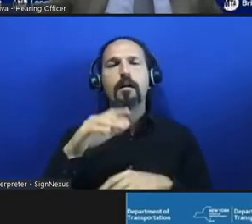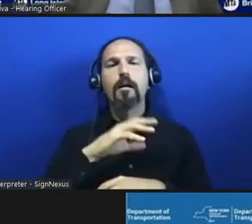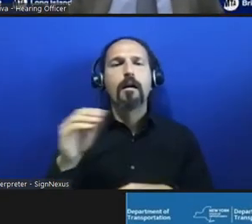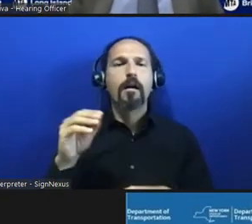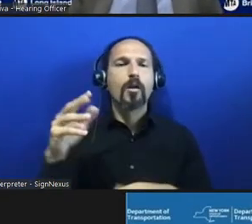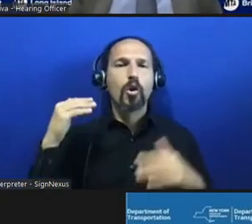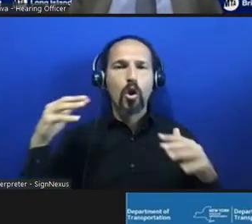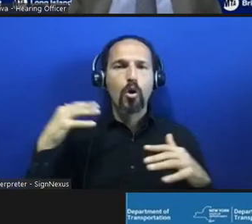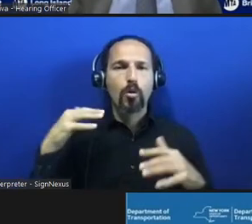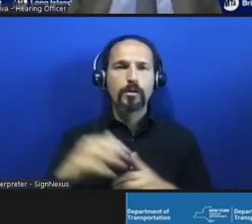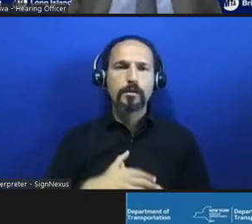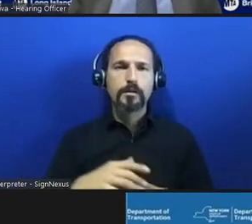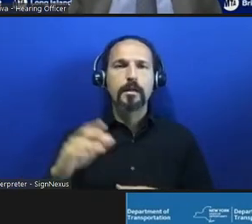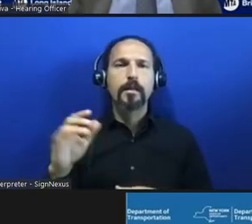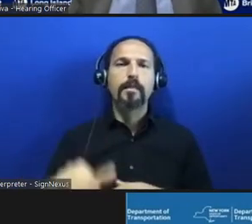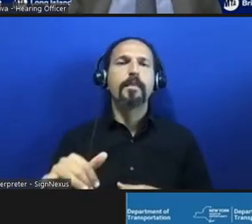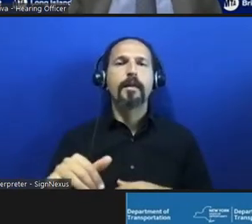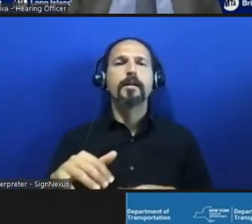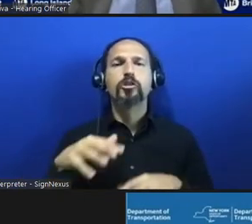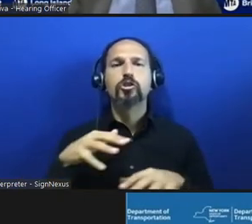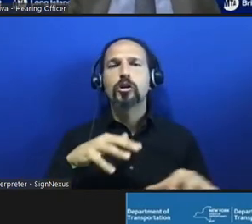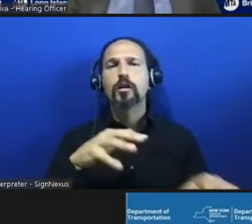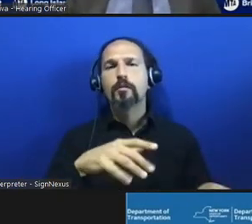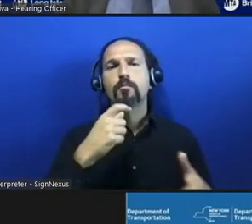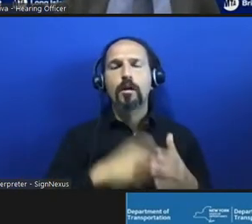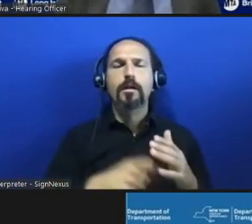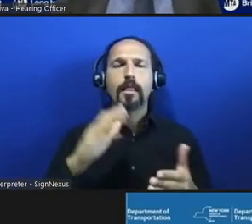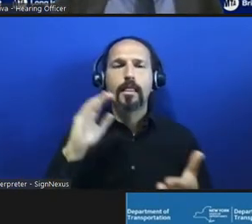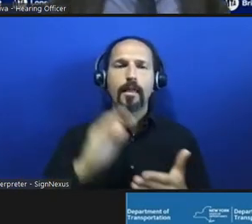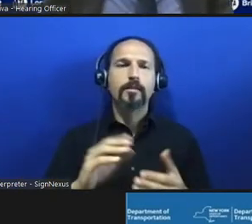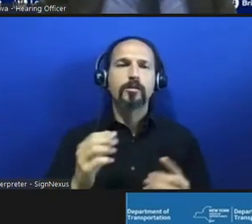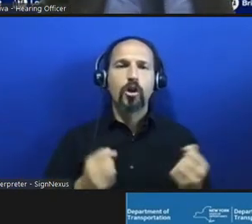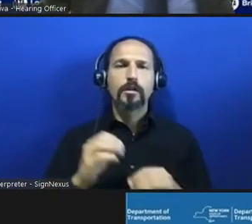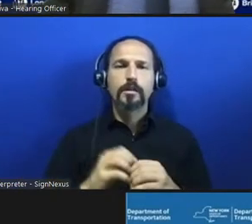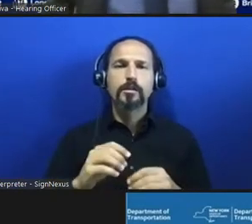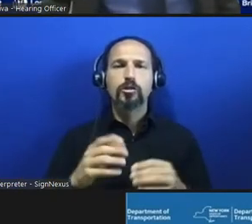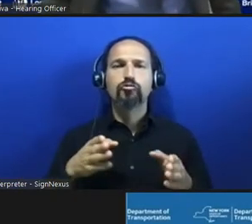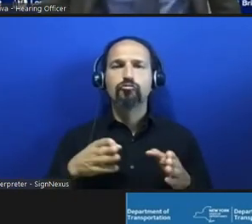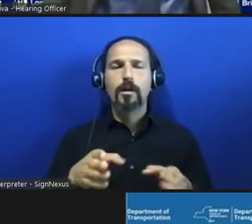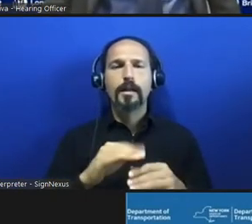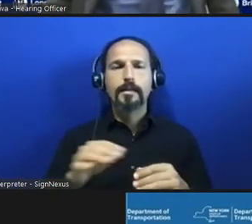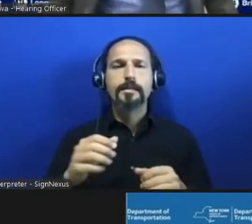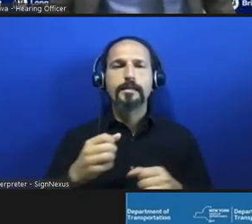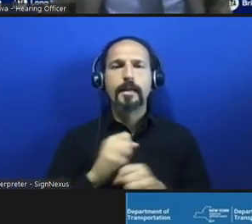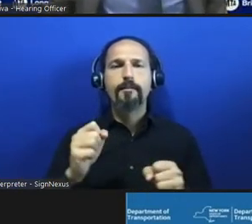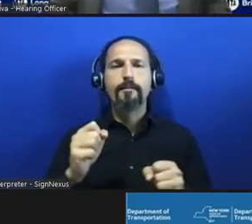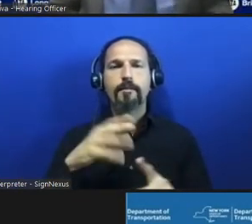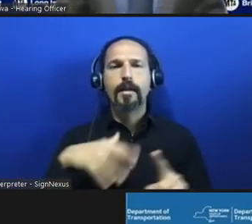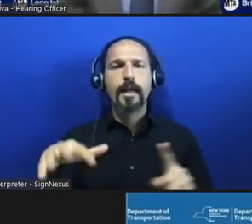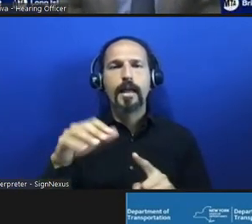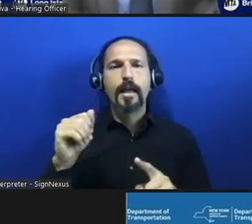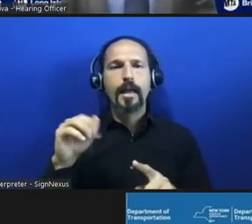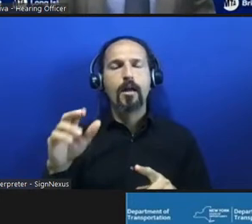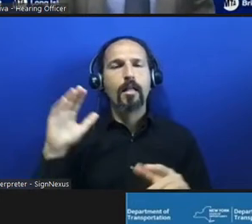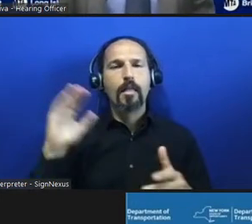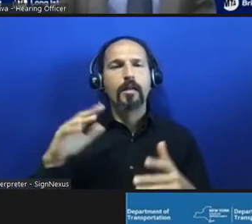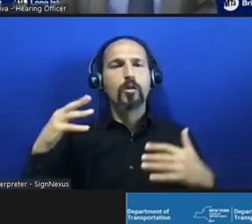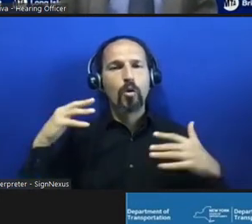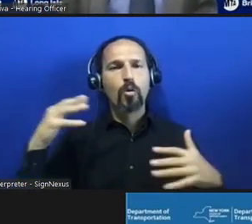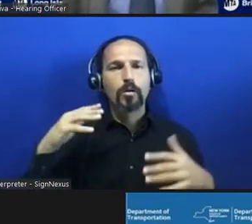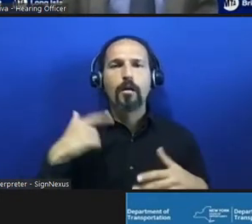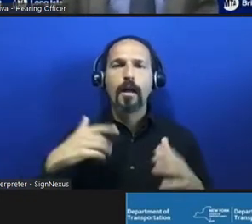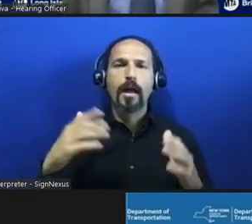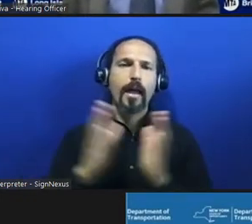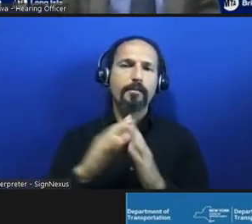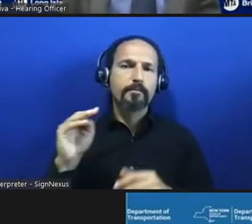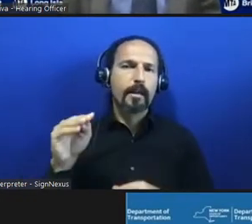our livelihoods congestion pricing would mean fewer cars on our streets safer air and less noise pollution I would like to